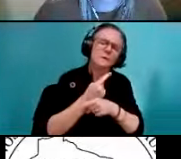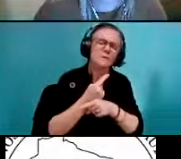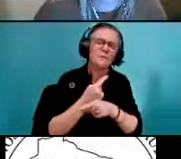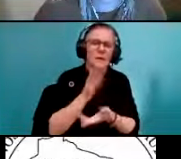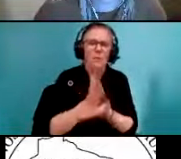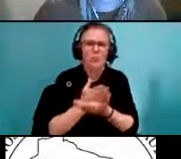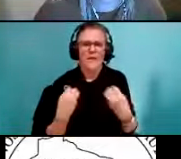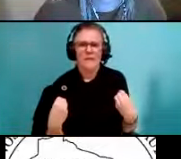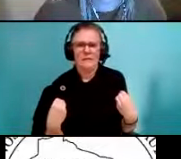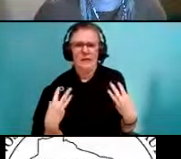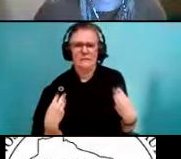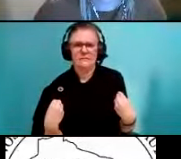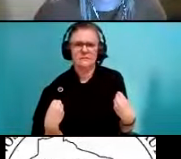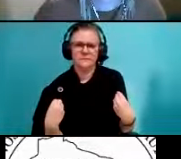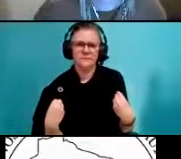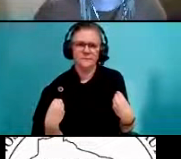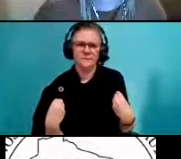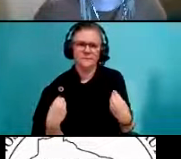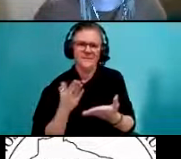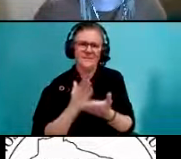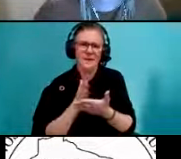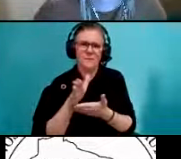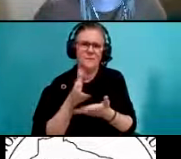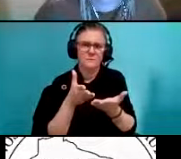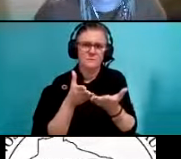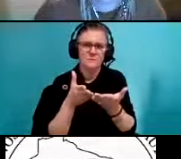to let people know that they were stopped at a station.